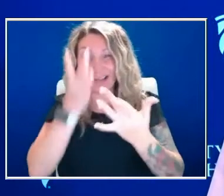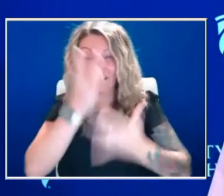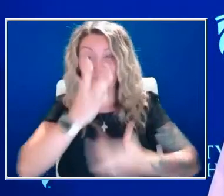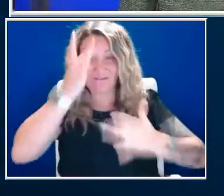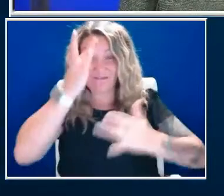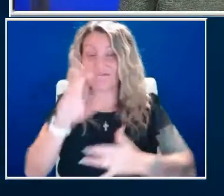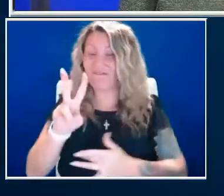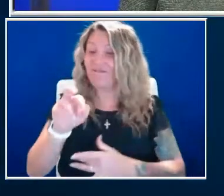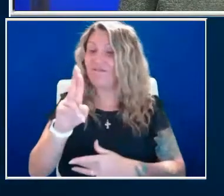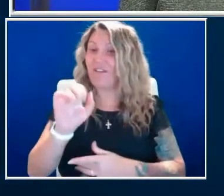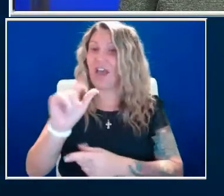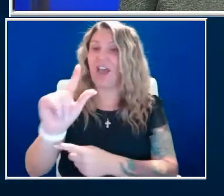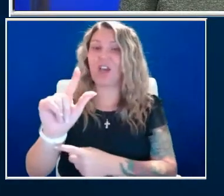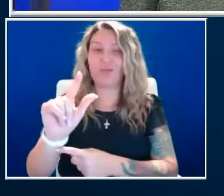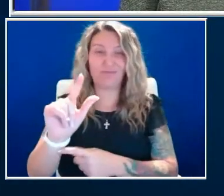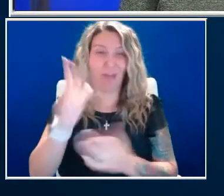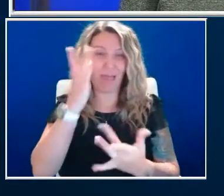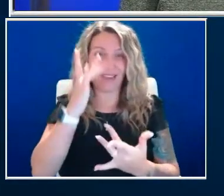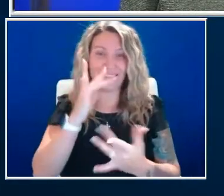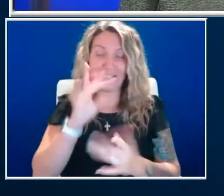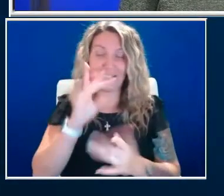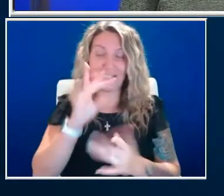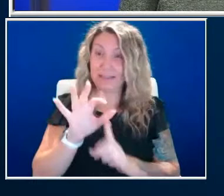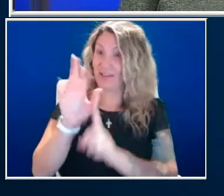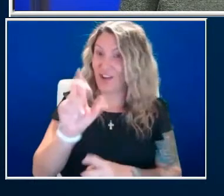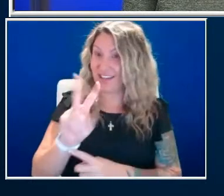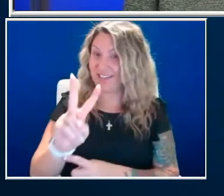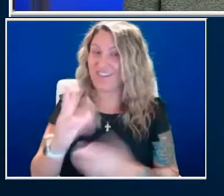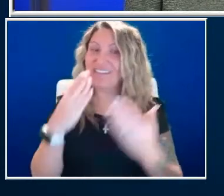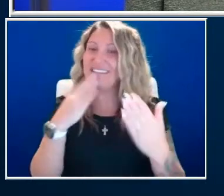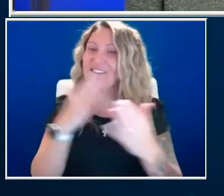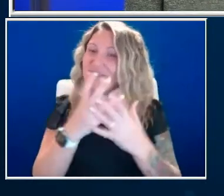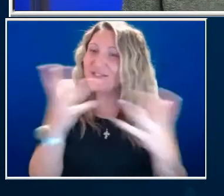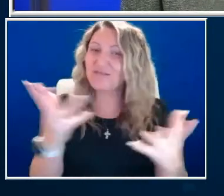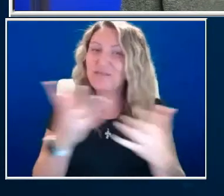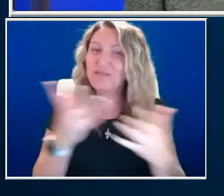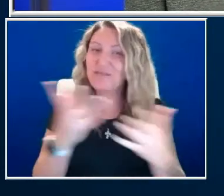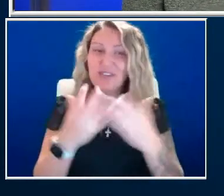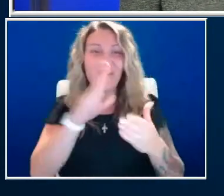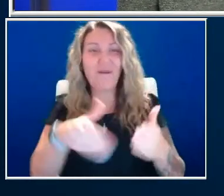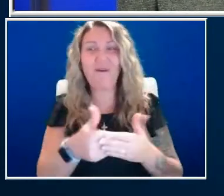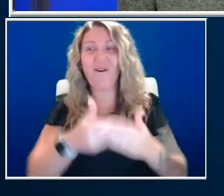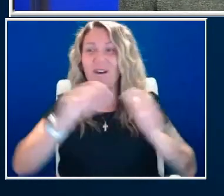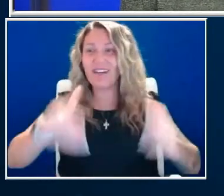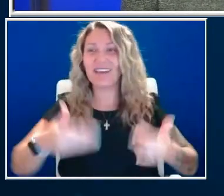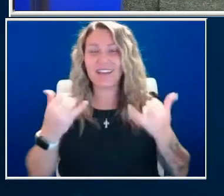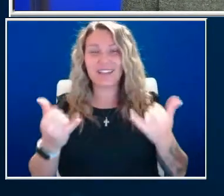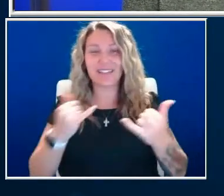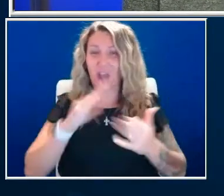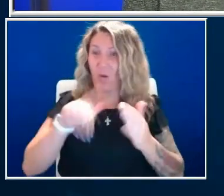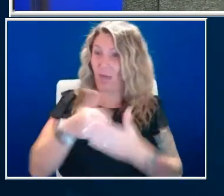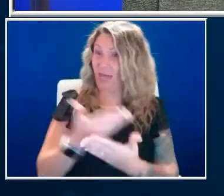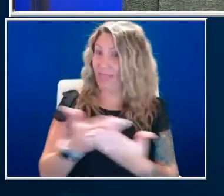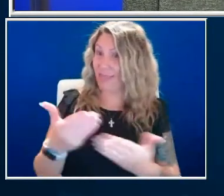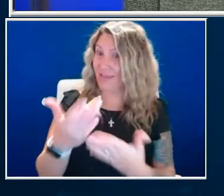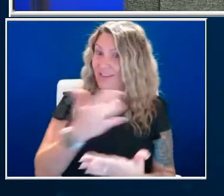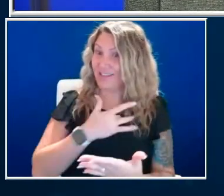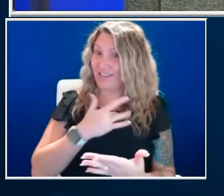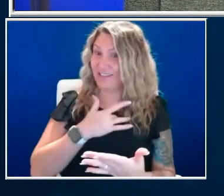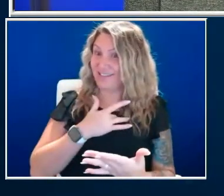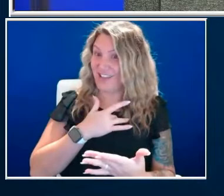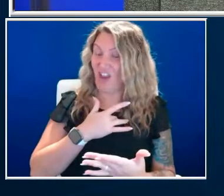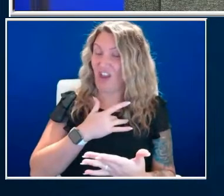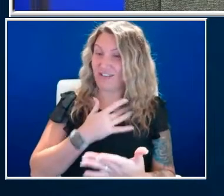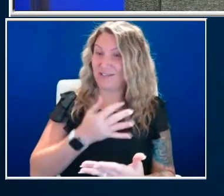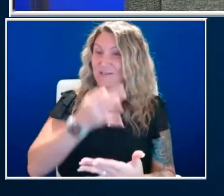especially RSV. Doc Hawk, thank you so much. Again, thank you to all of our guests today. All Things Heart is coming up at 10 a.m. and host Alexis